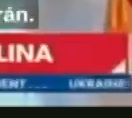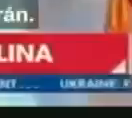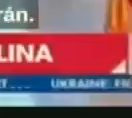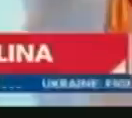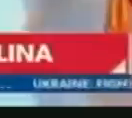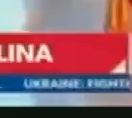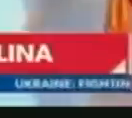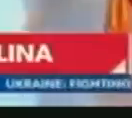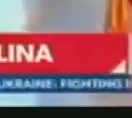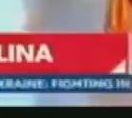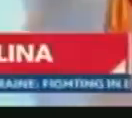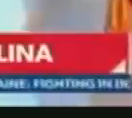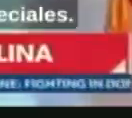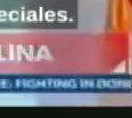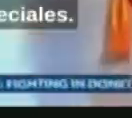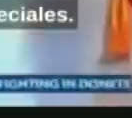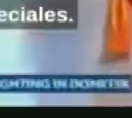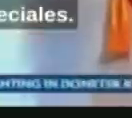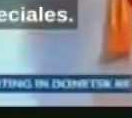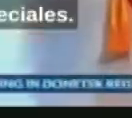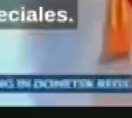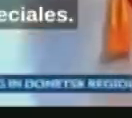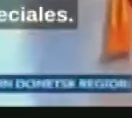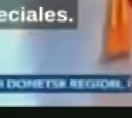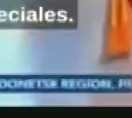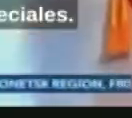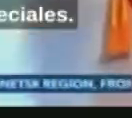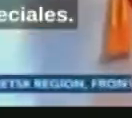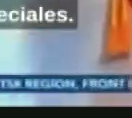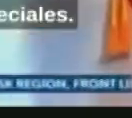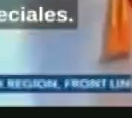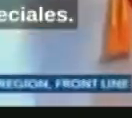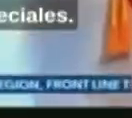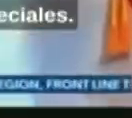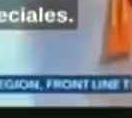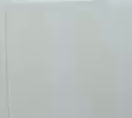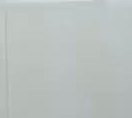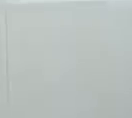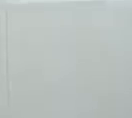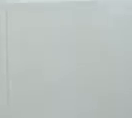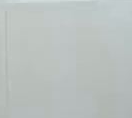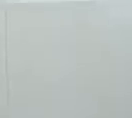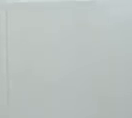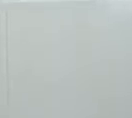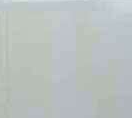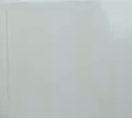get, tar. It's like tar. And to refine it, you need special plants.